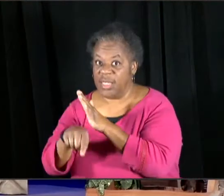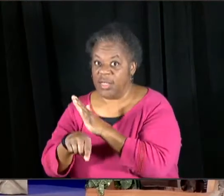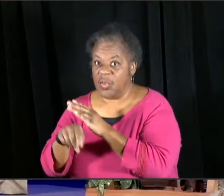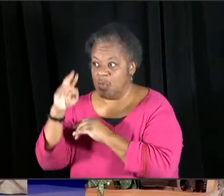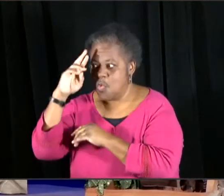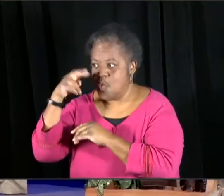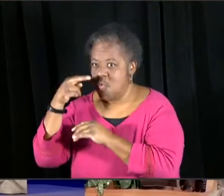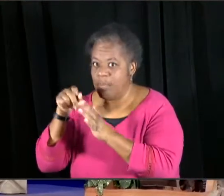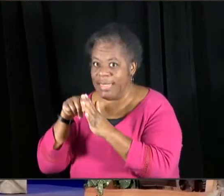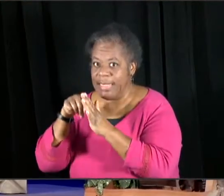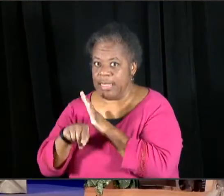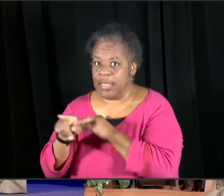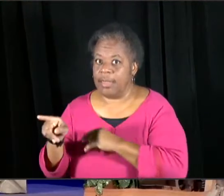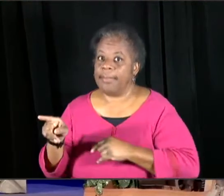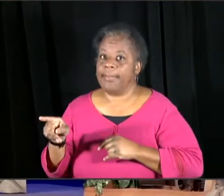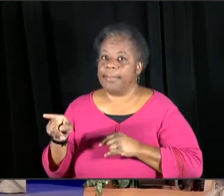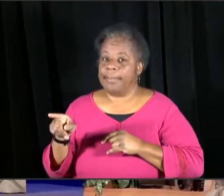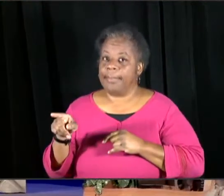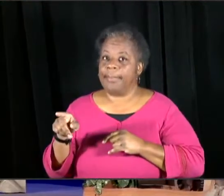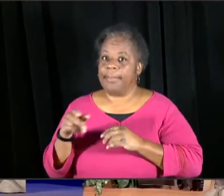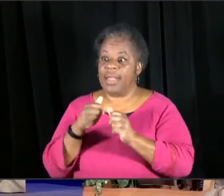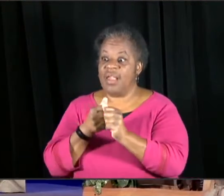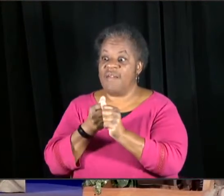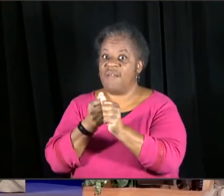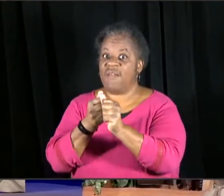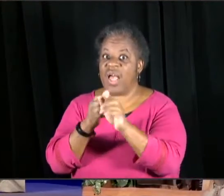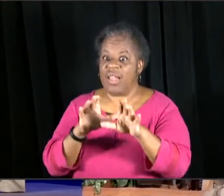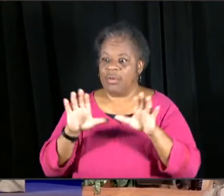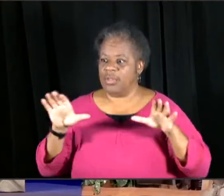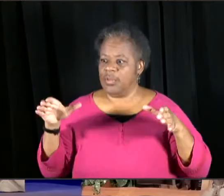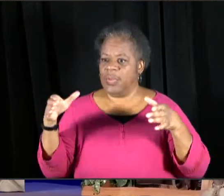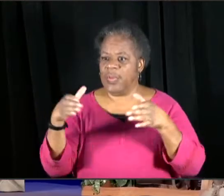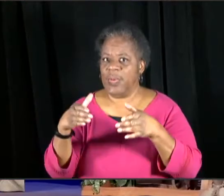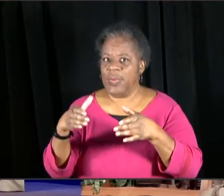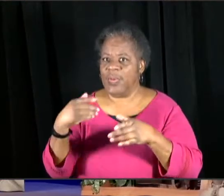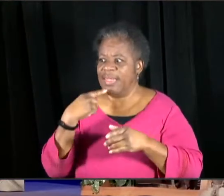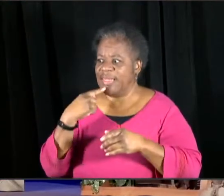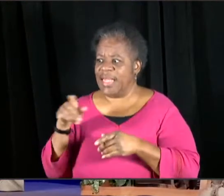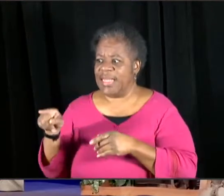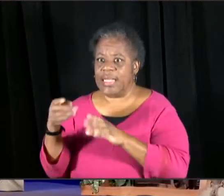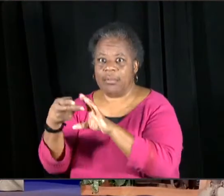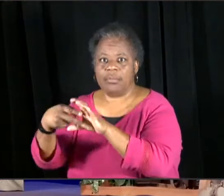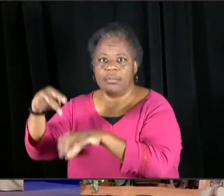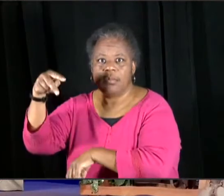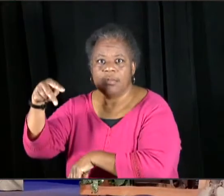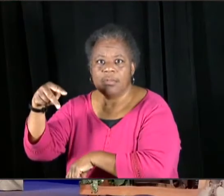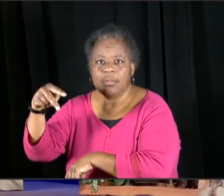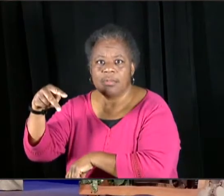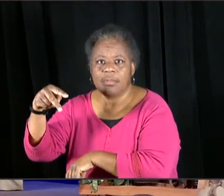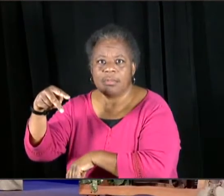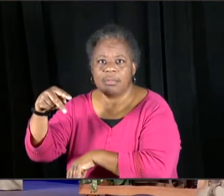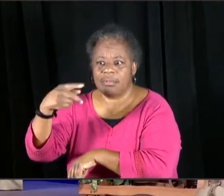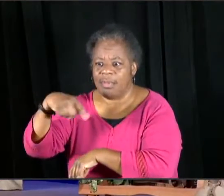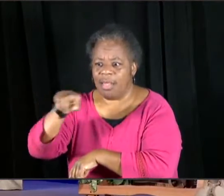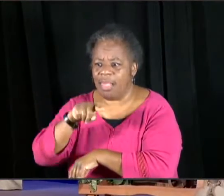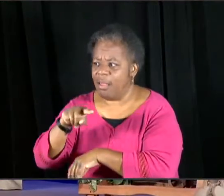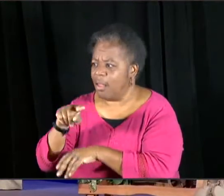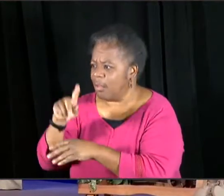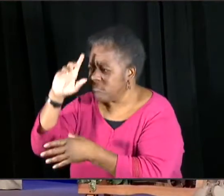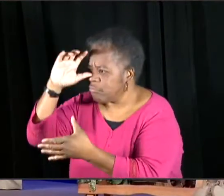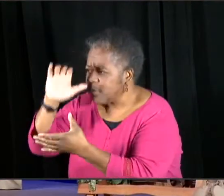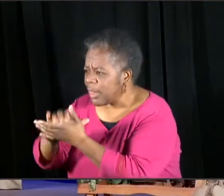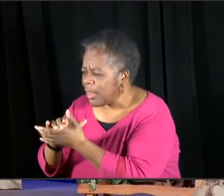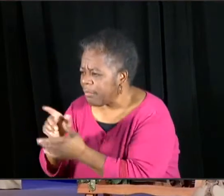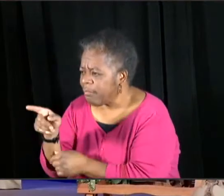Romans. His followers claimed he rose from the dead and formed something of a counterculture around that